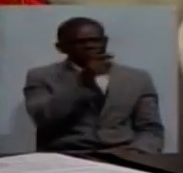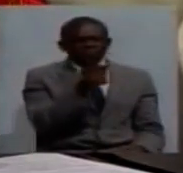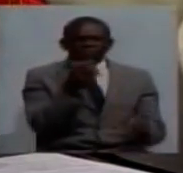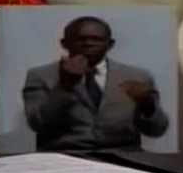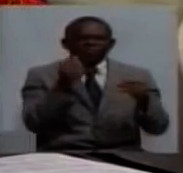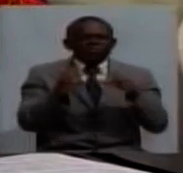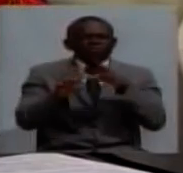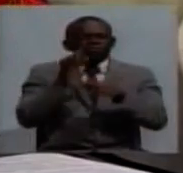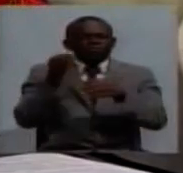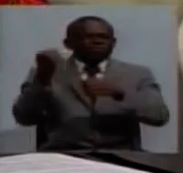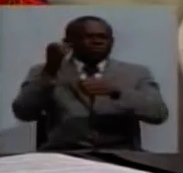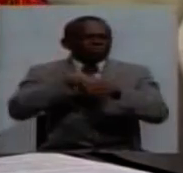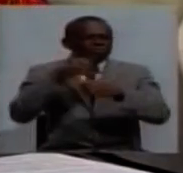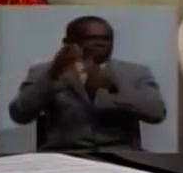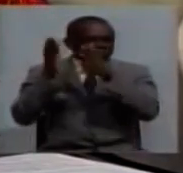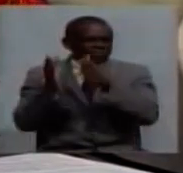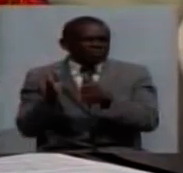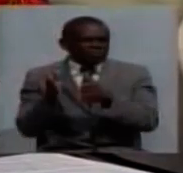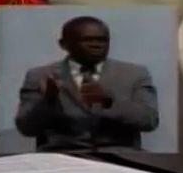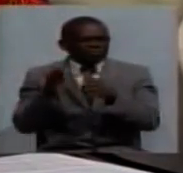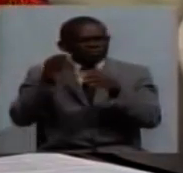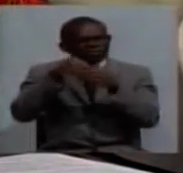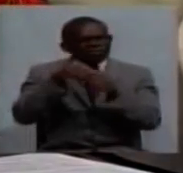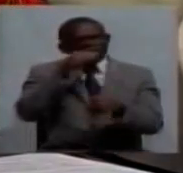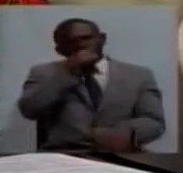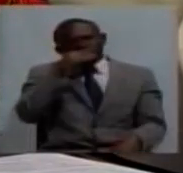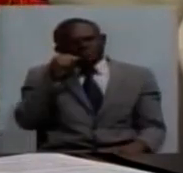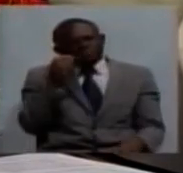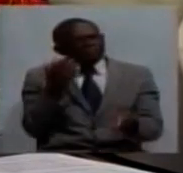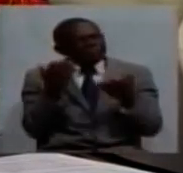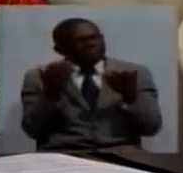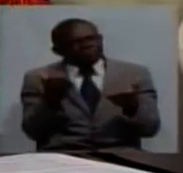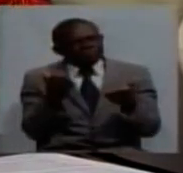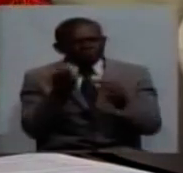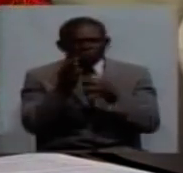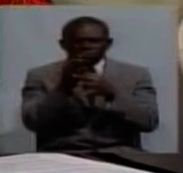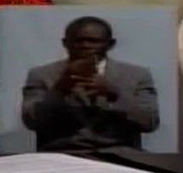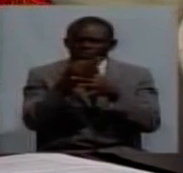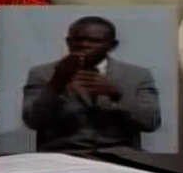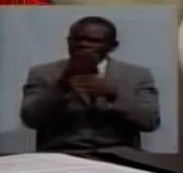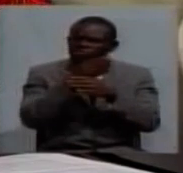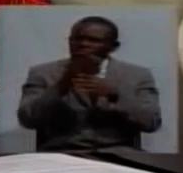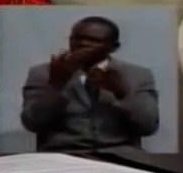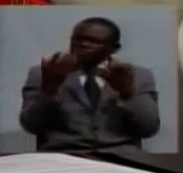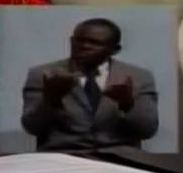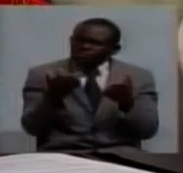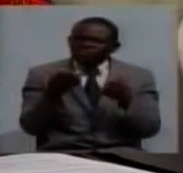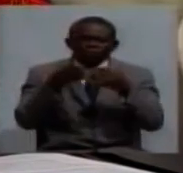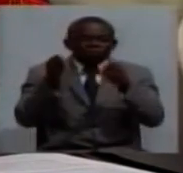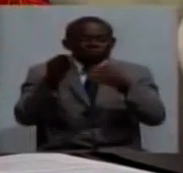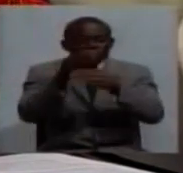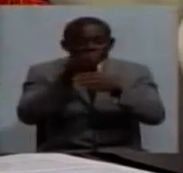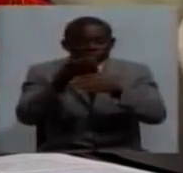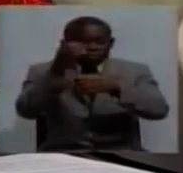that, in agriculture, in fish production. And those will create jobs. So if